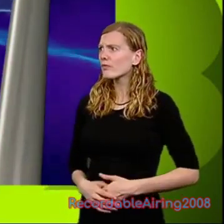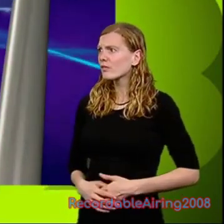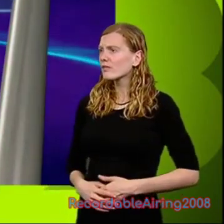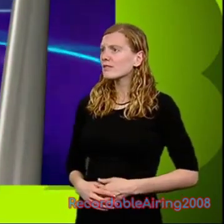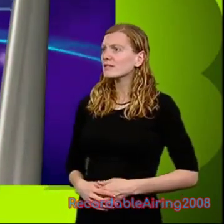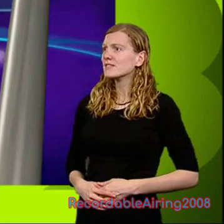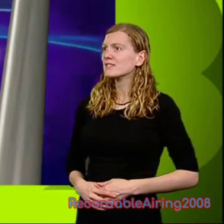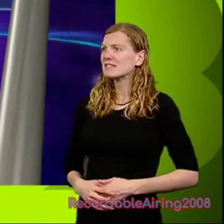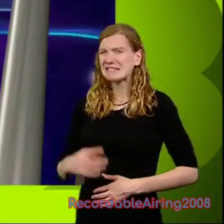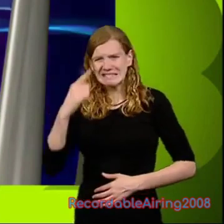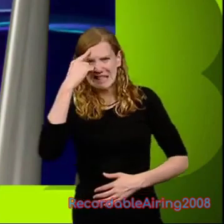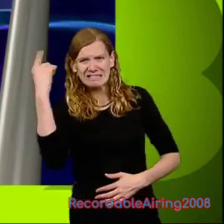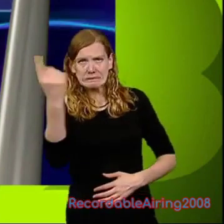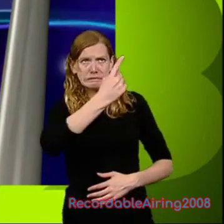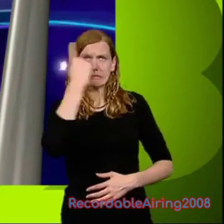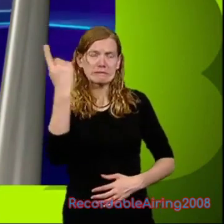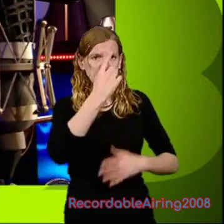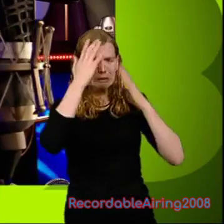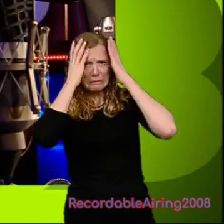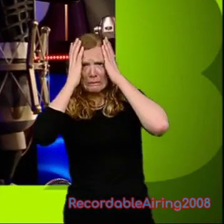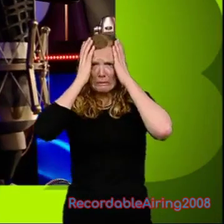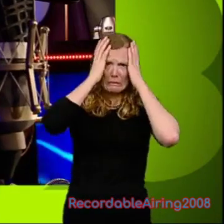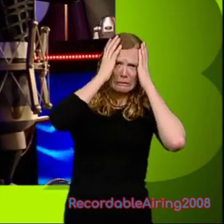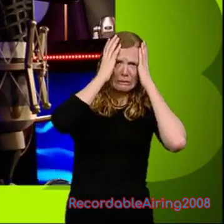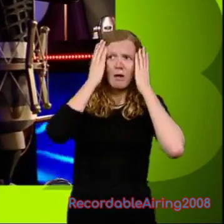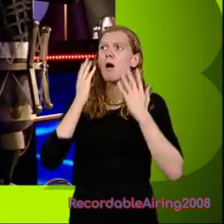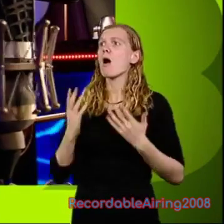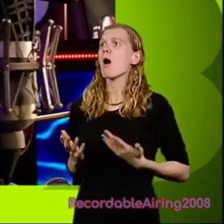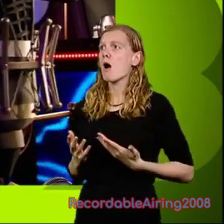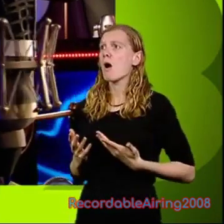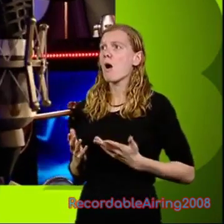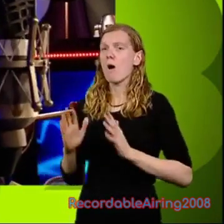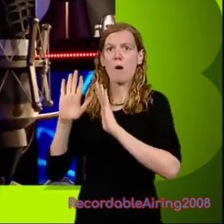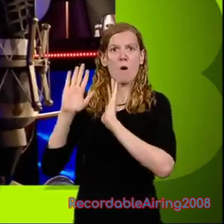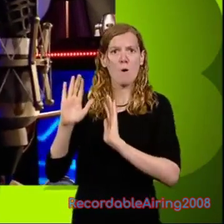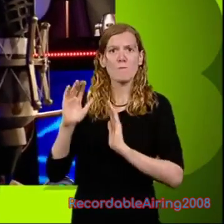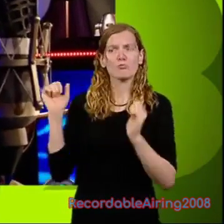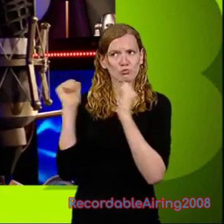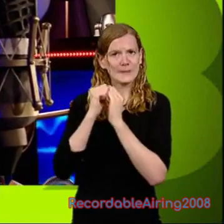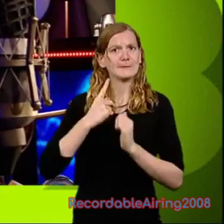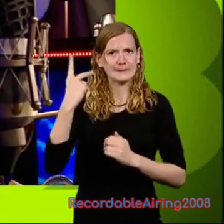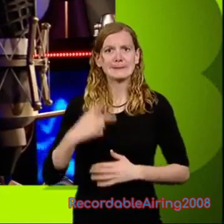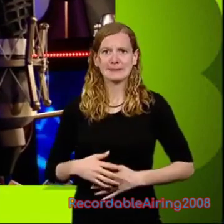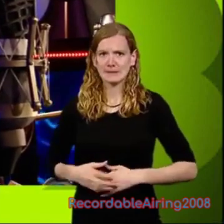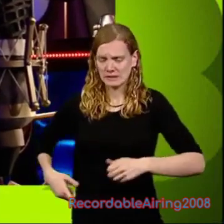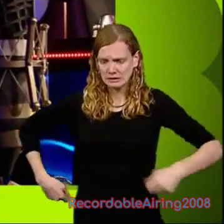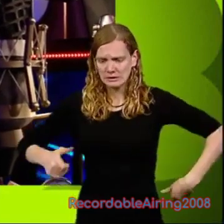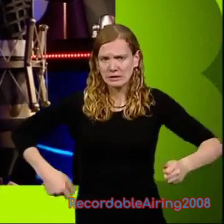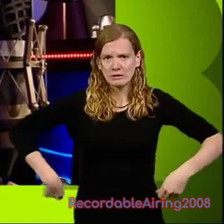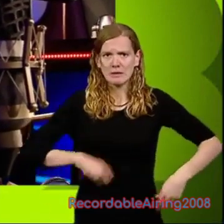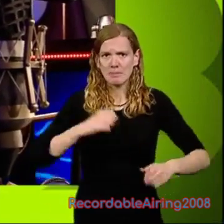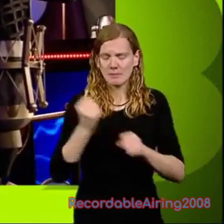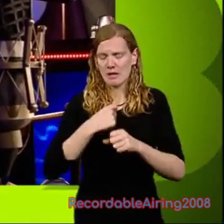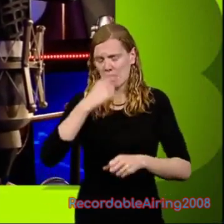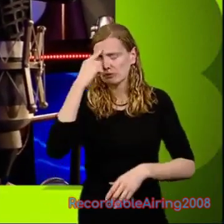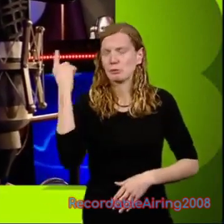Aye, our heads are spinning. I must say I agree with them. All this hula-baloo's making my head